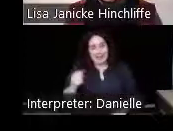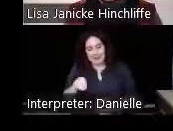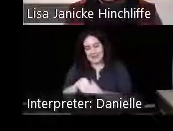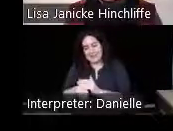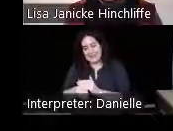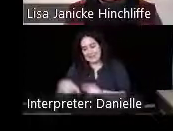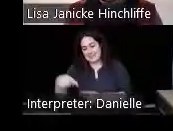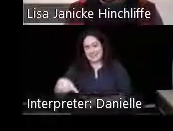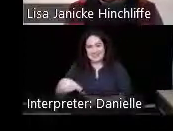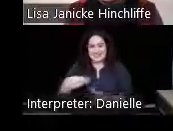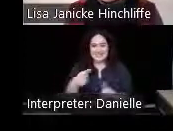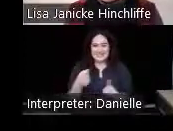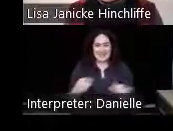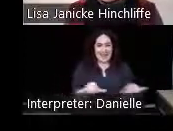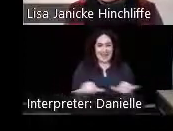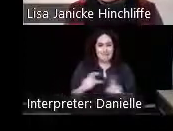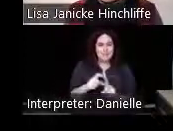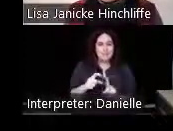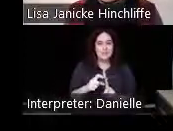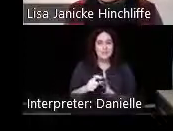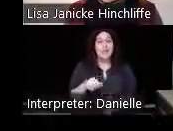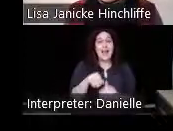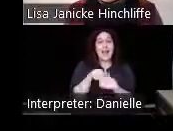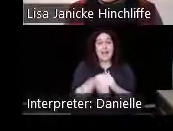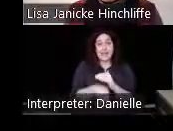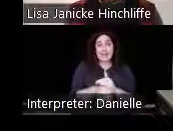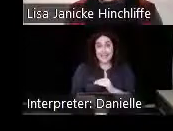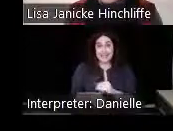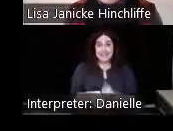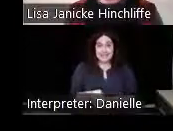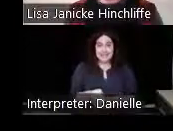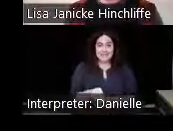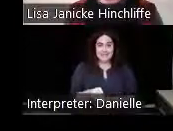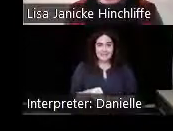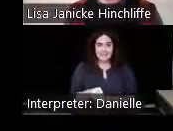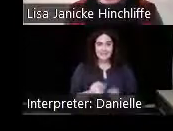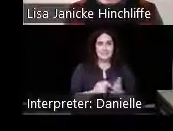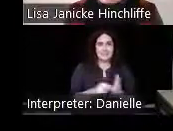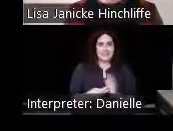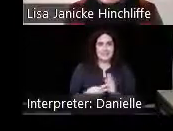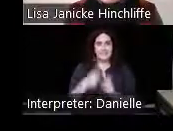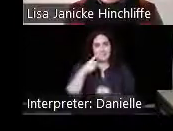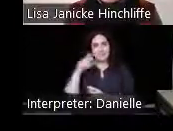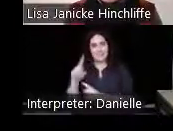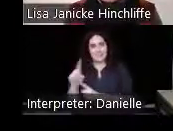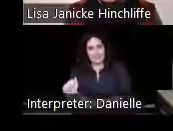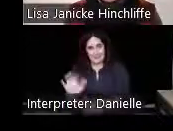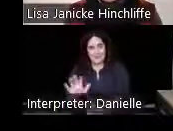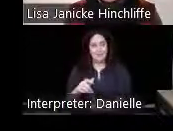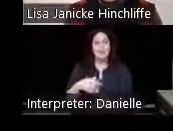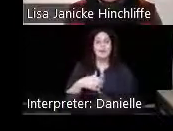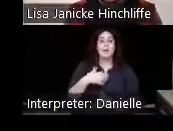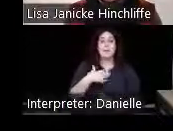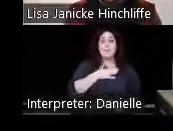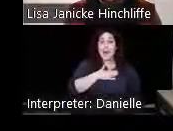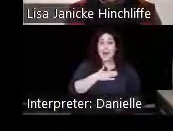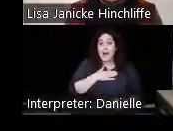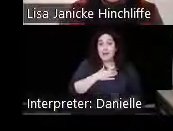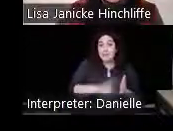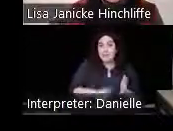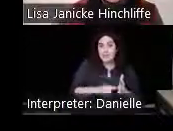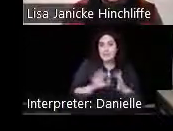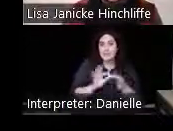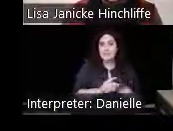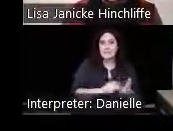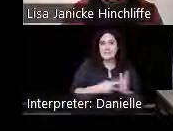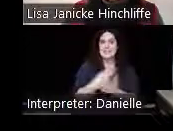access. In my case, everything that we're looking at is also openly available because it's on a preprint server, but the